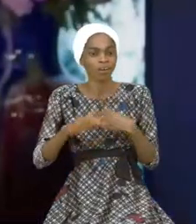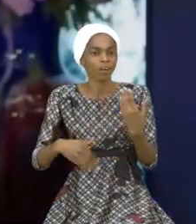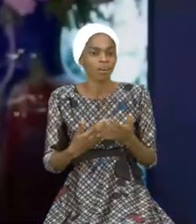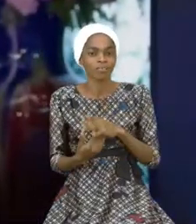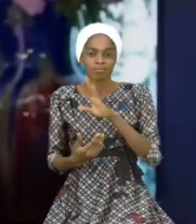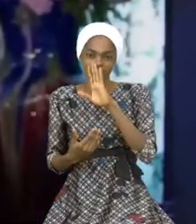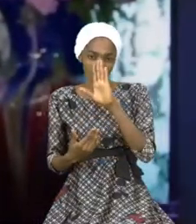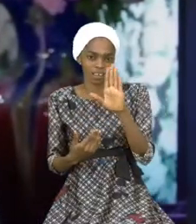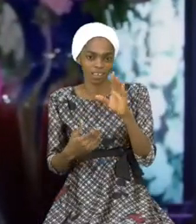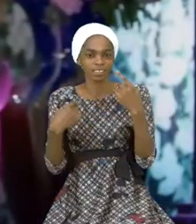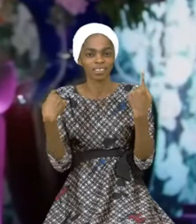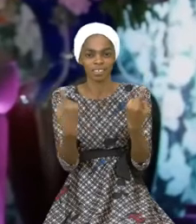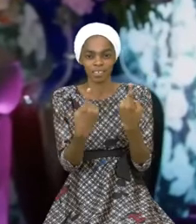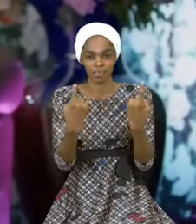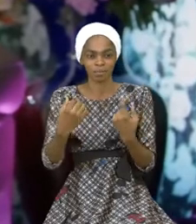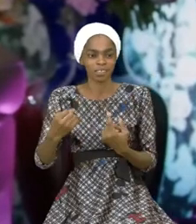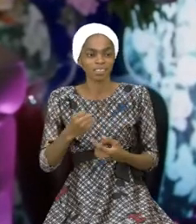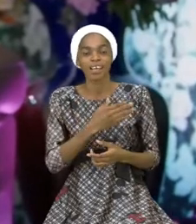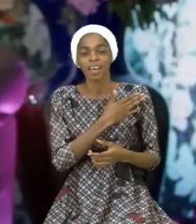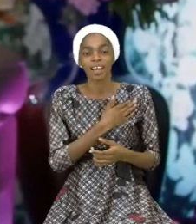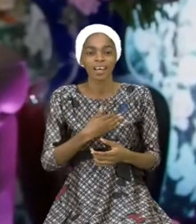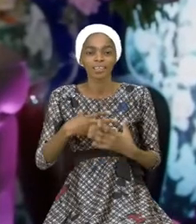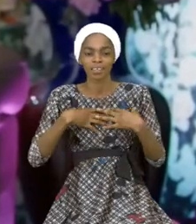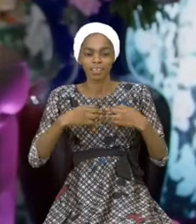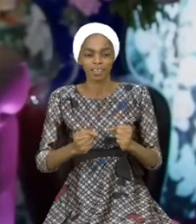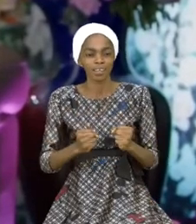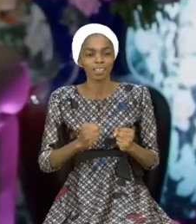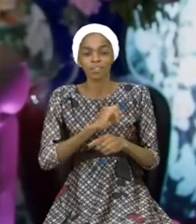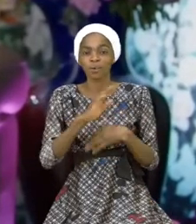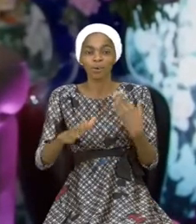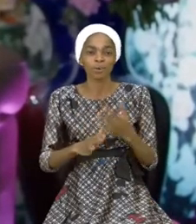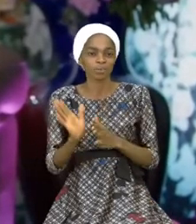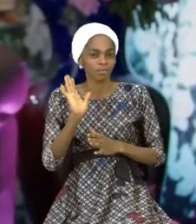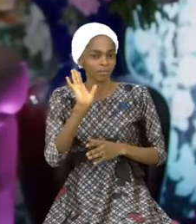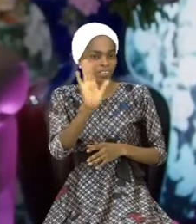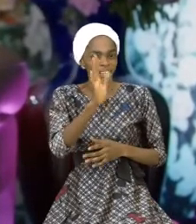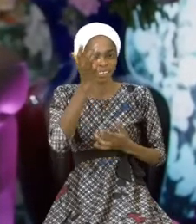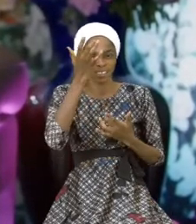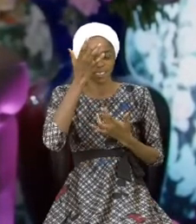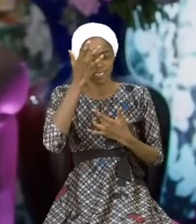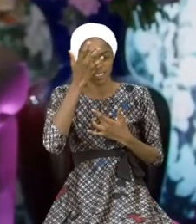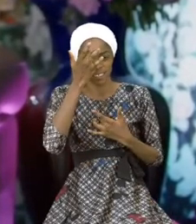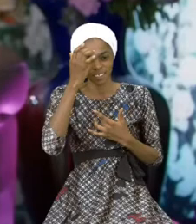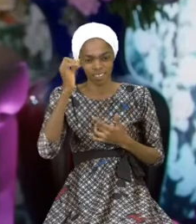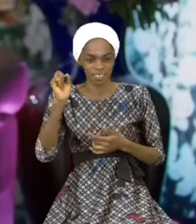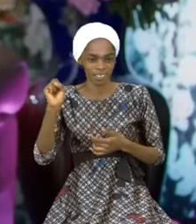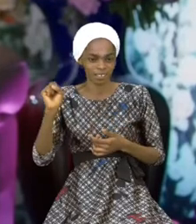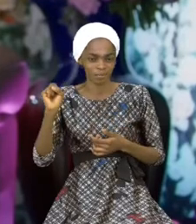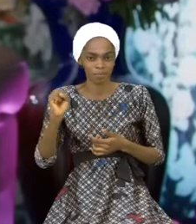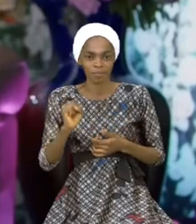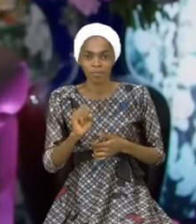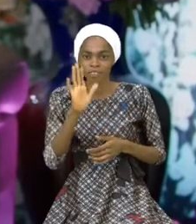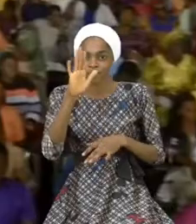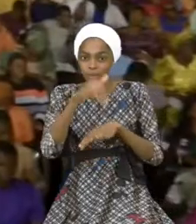thine iniquities and healeth all thy diseases. Your night